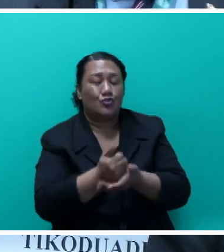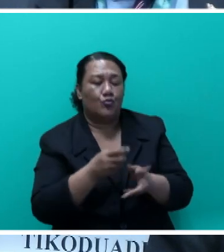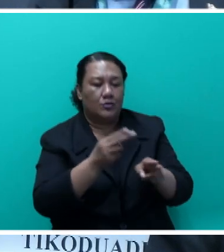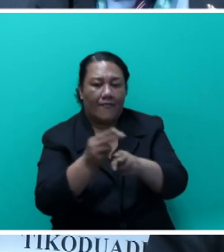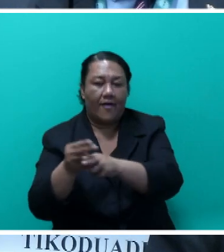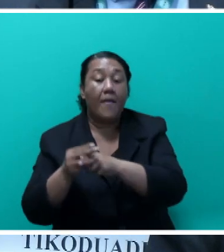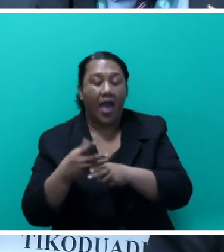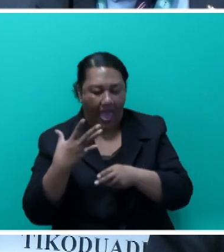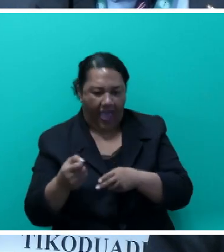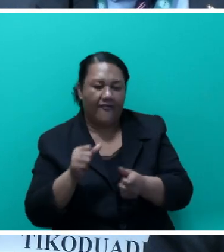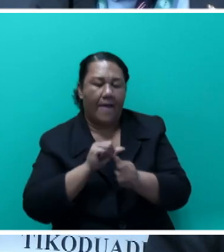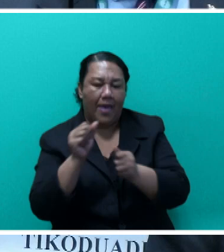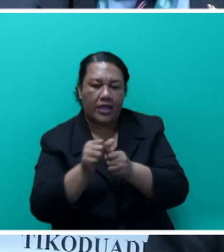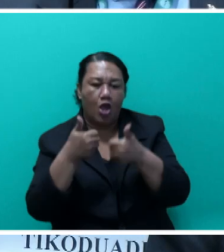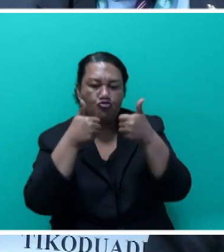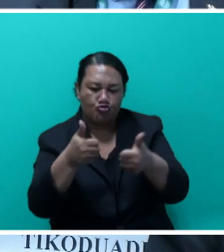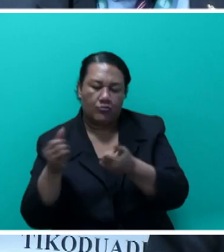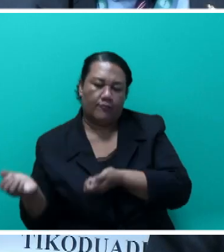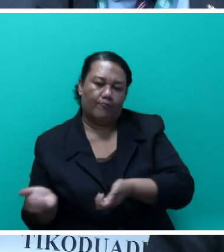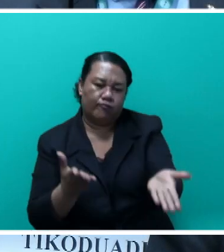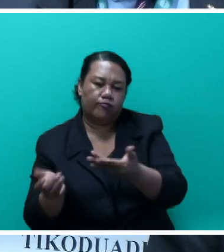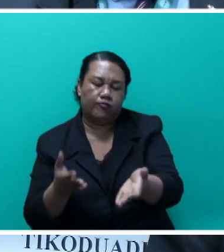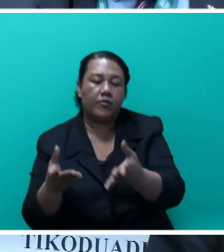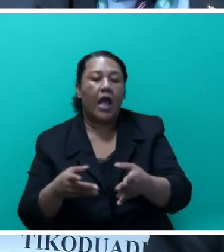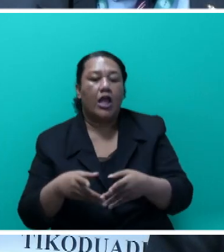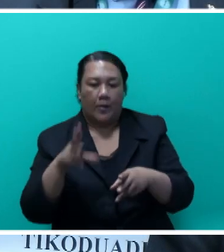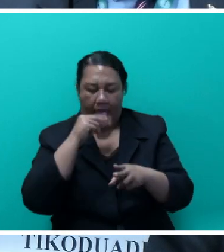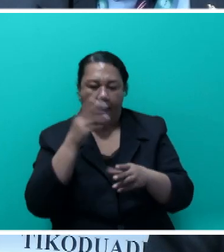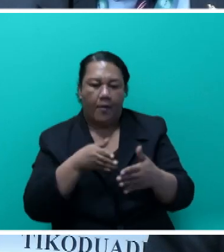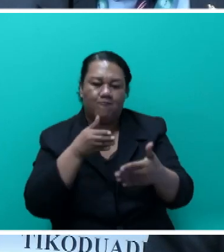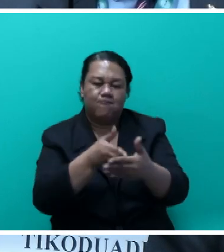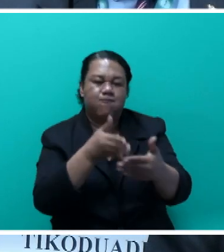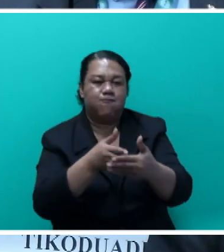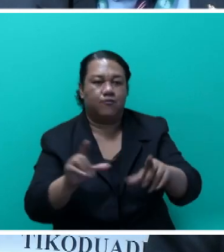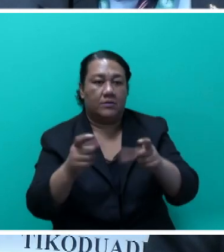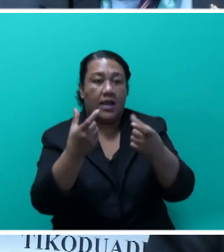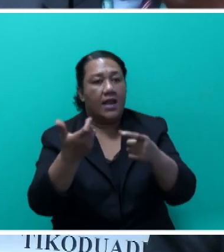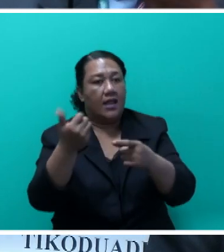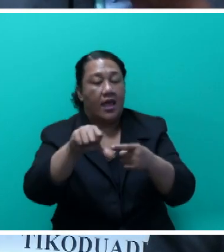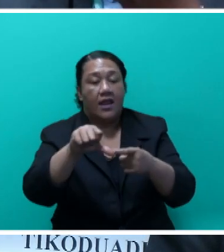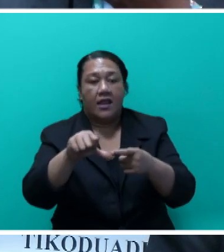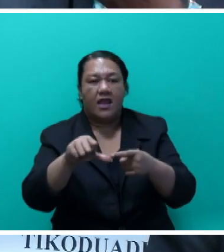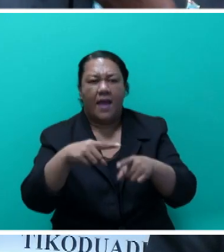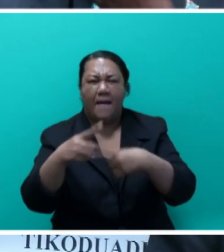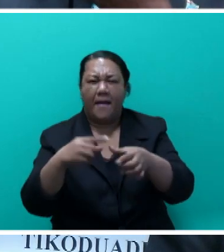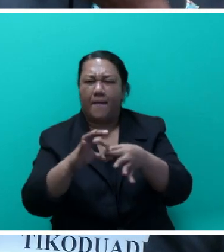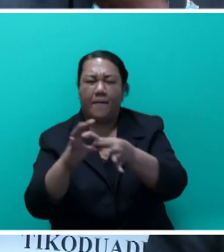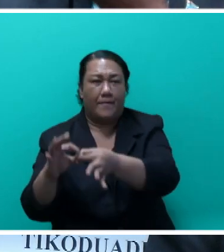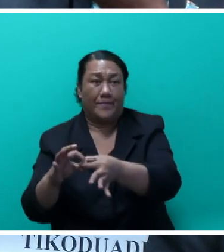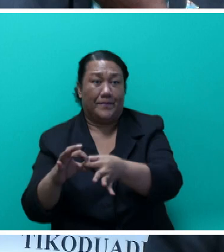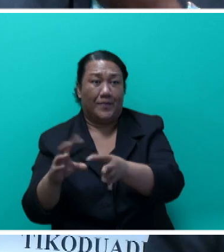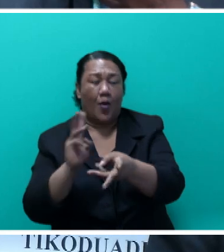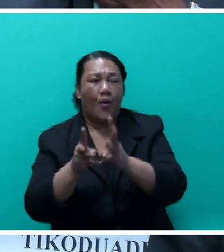better tools to withstand future climate challenges. In addition to research, SRIF, together